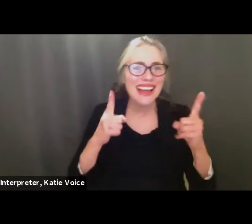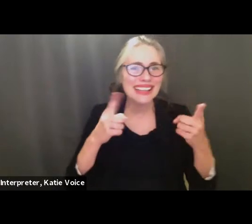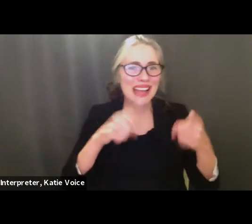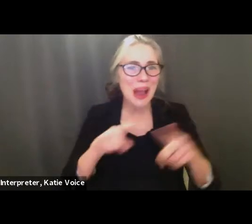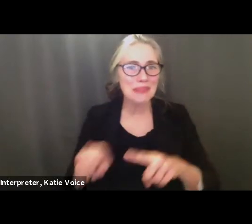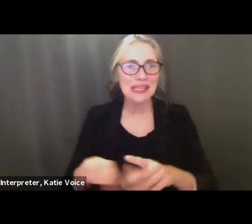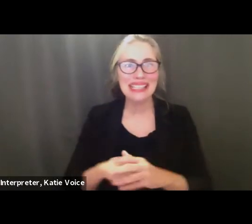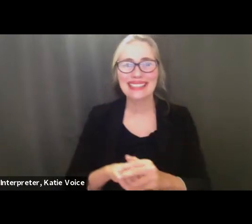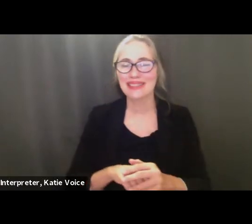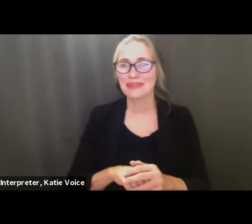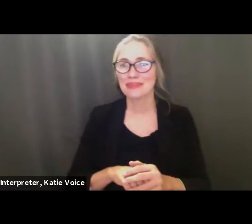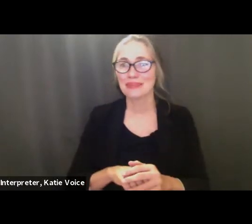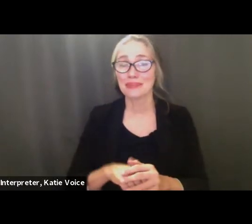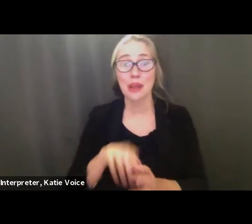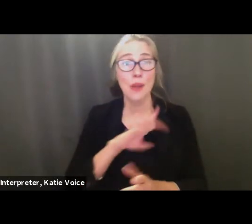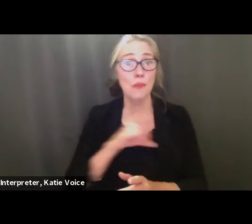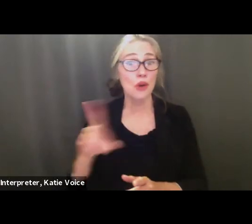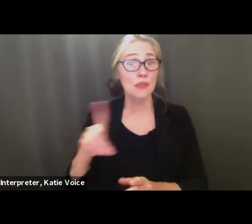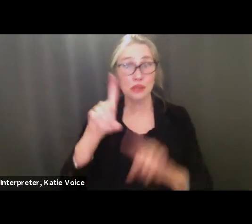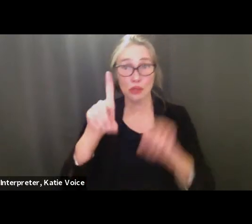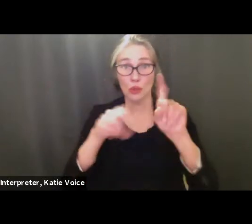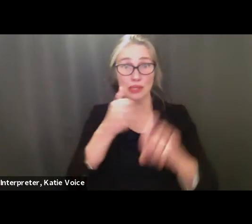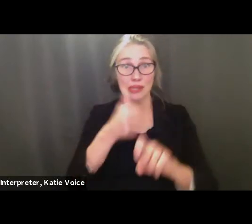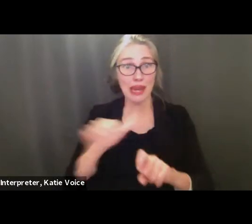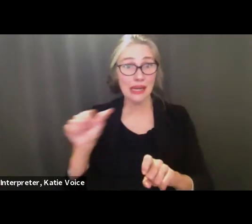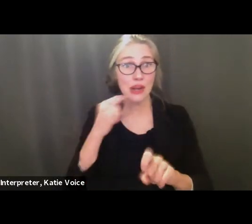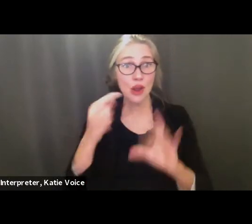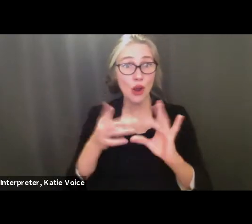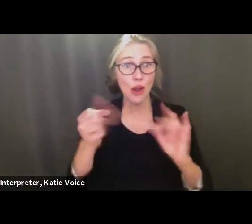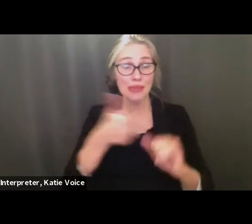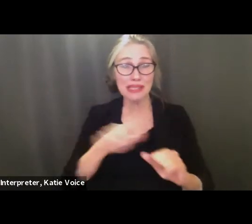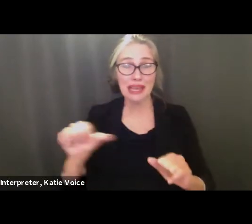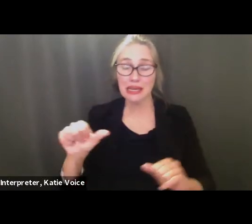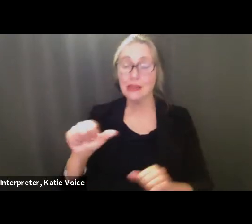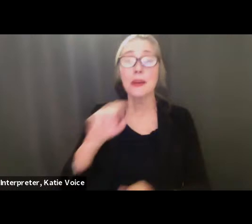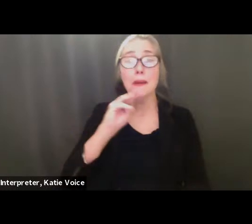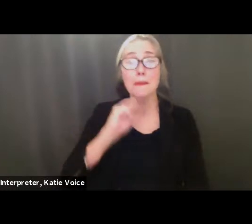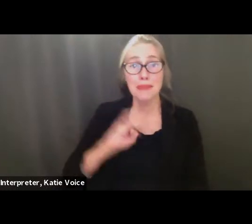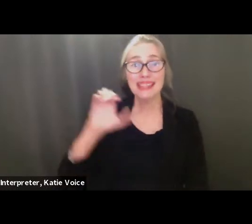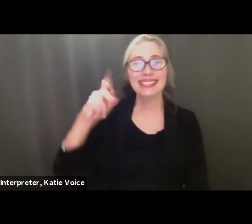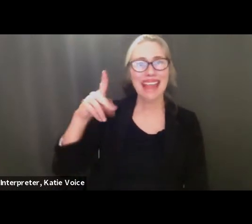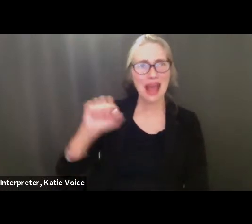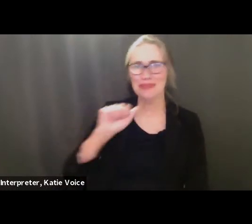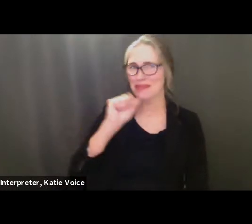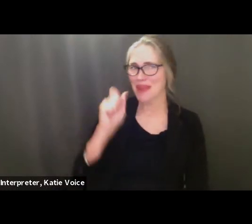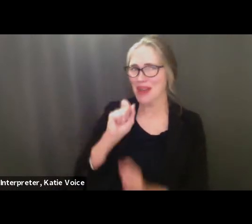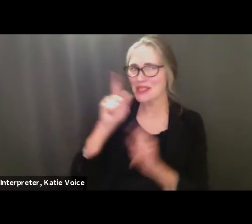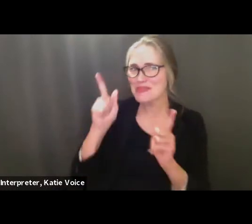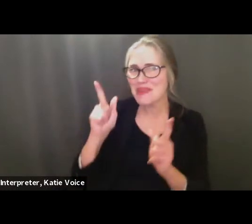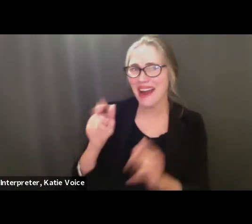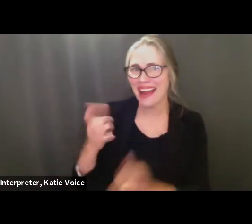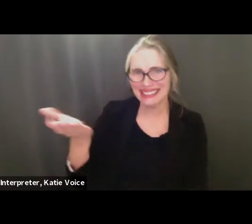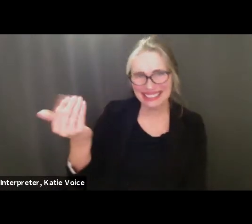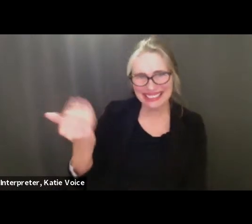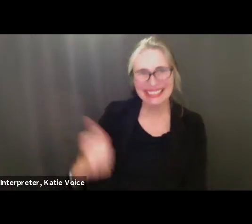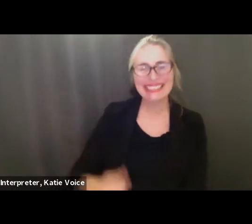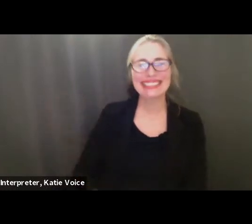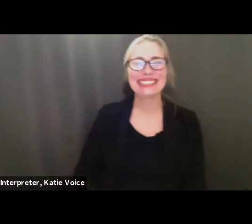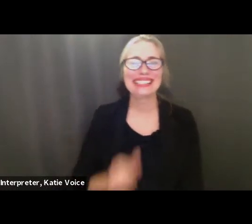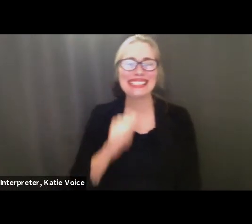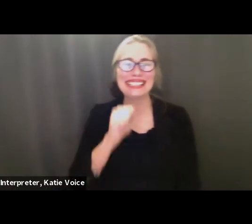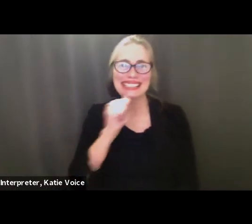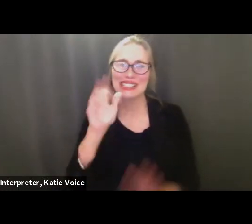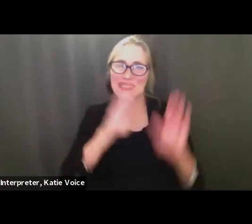any questions or comments? Ms. Capps, I'm not surprised. I know, I'll keep it brief. Don't worry. And we've thanks